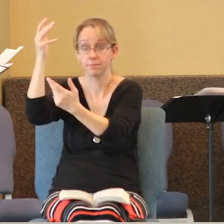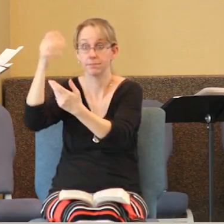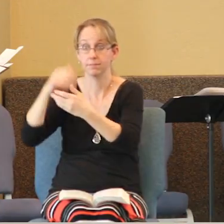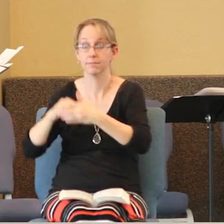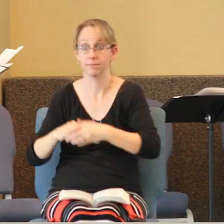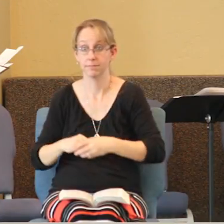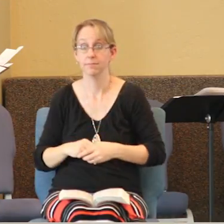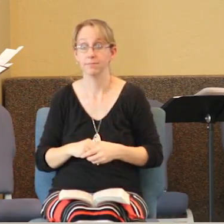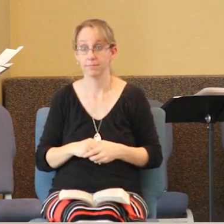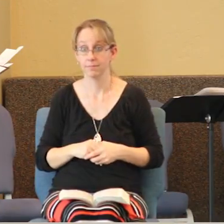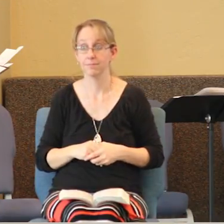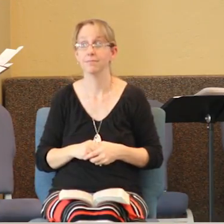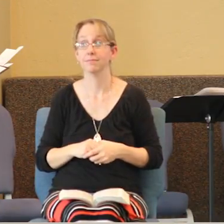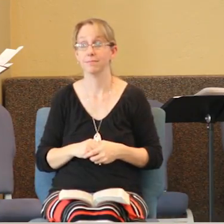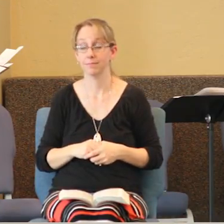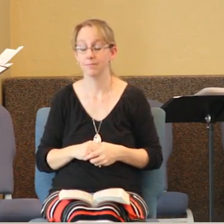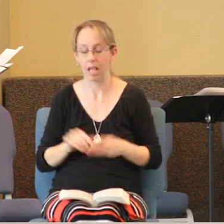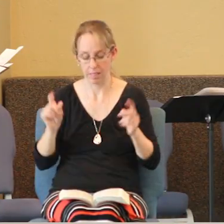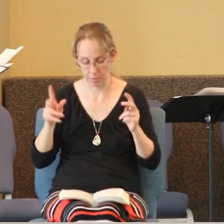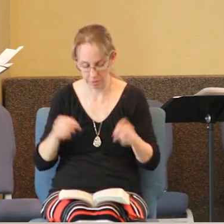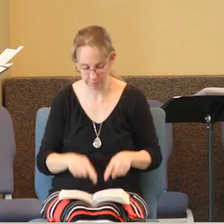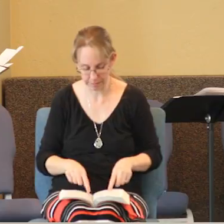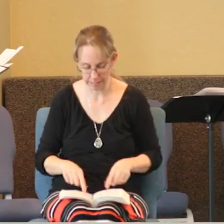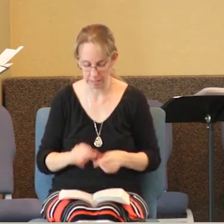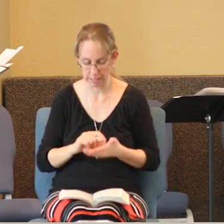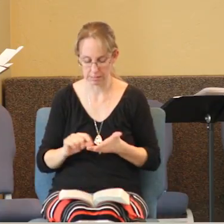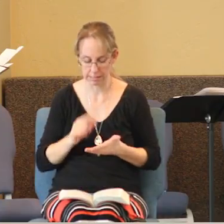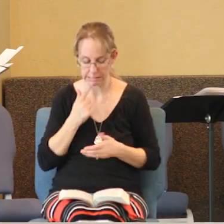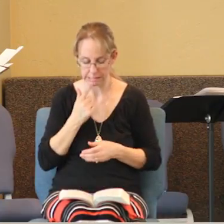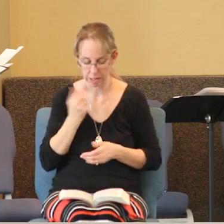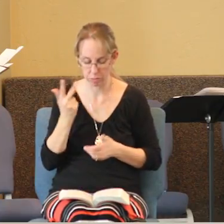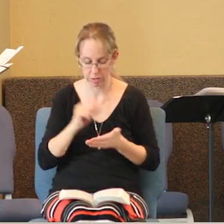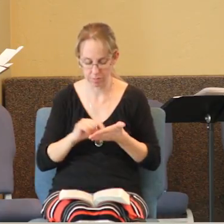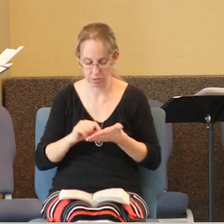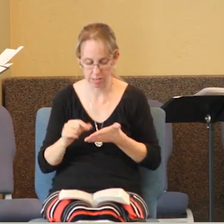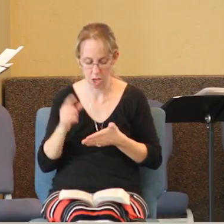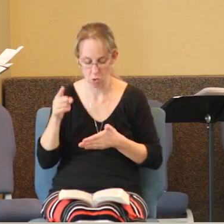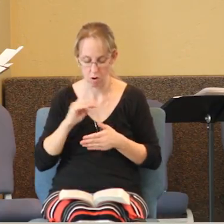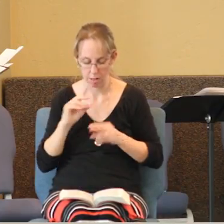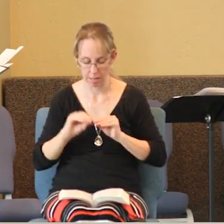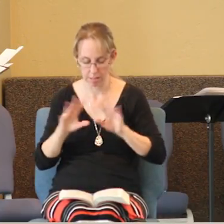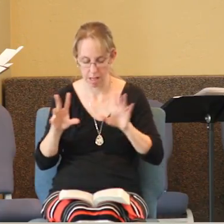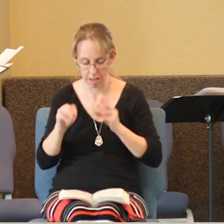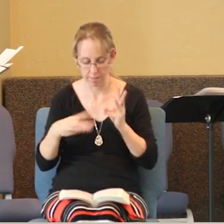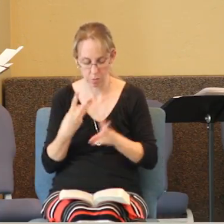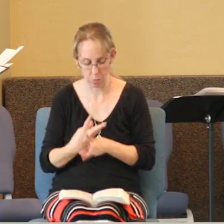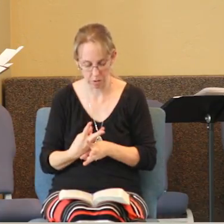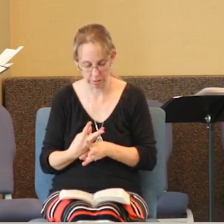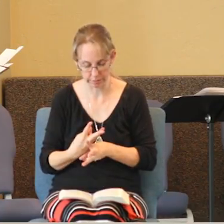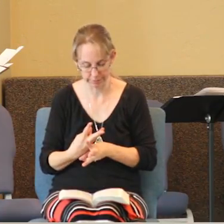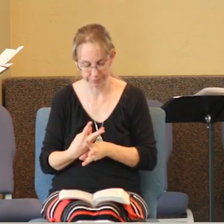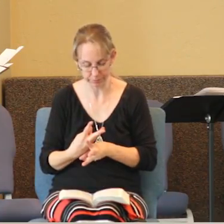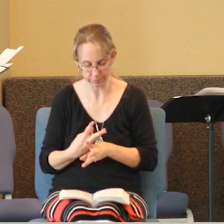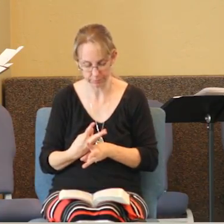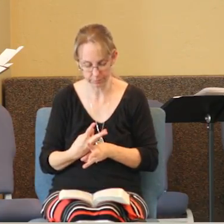Listen to what this text says again. I'm just going to read these three verses. You are the light of the world.